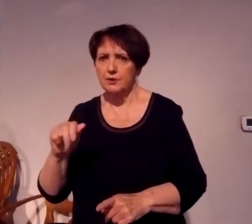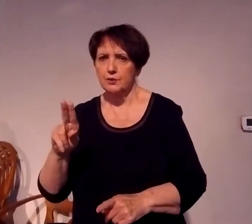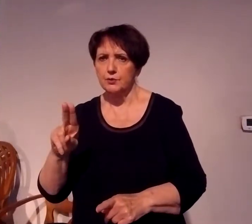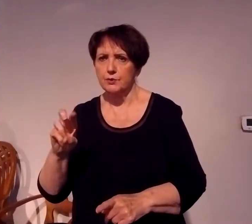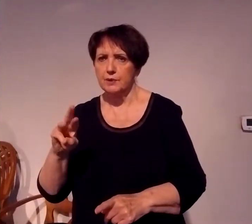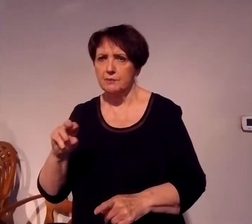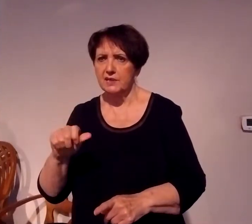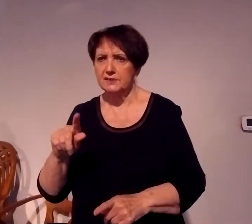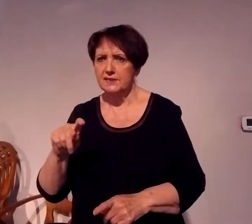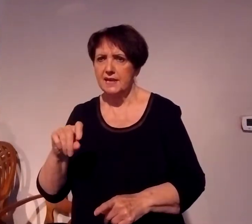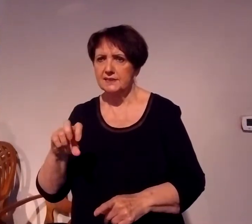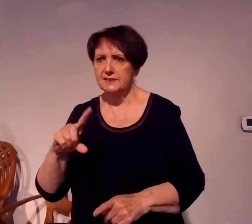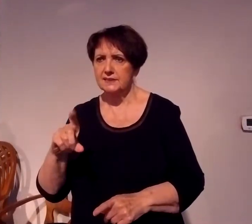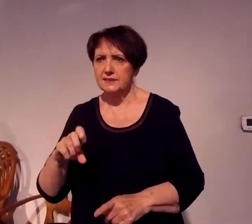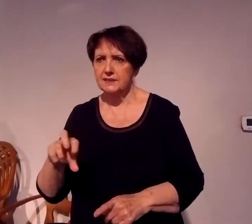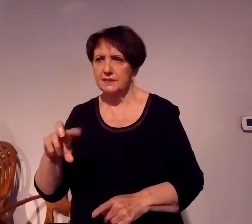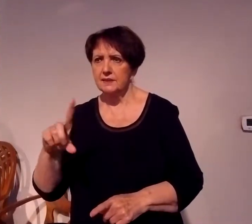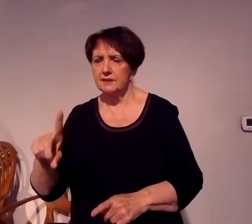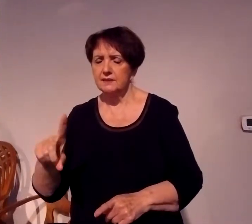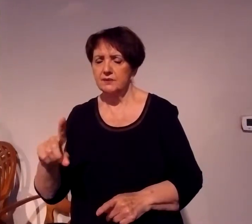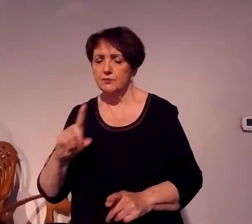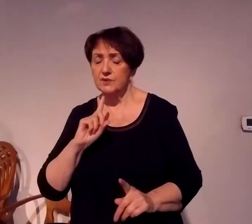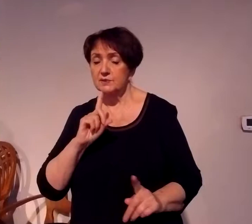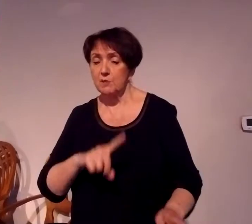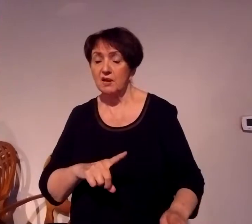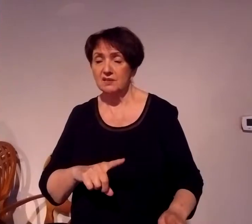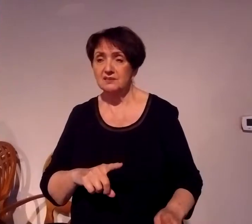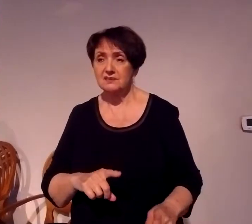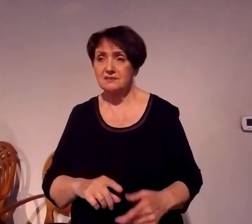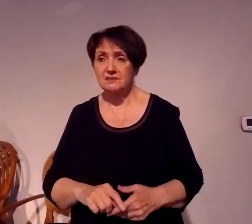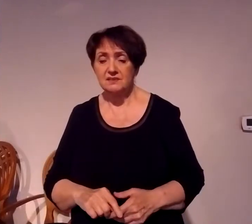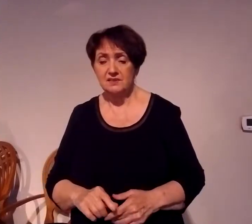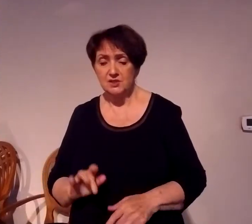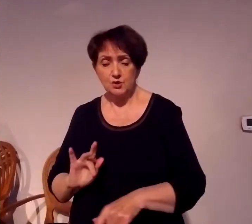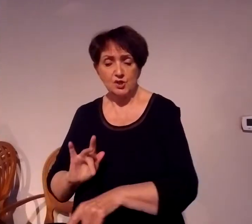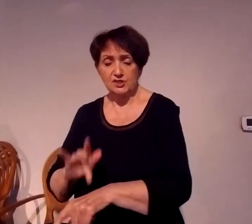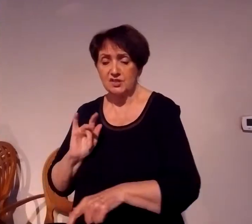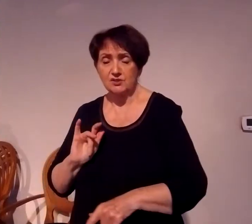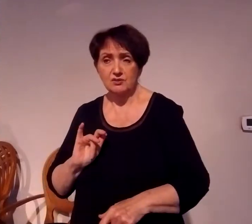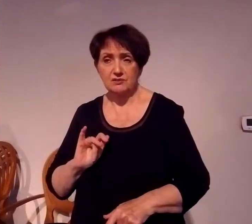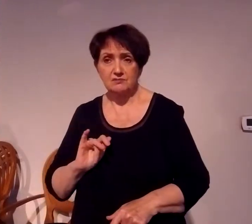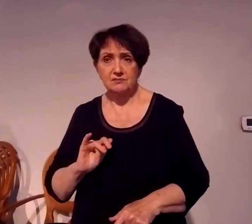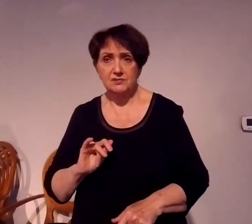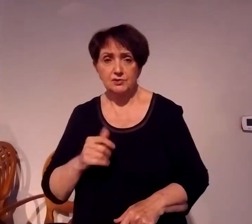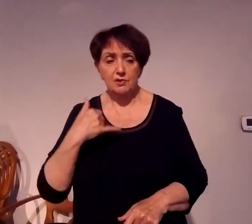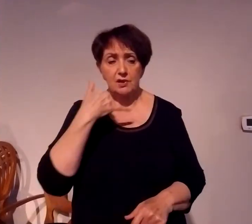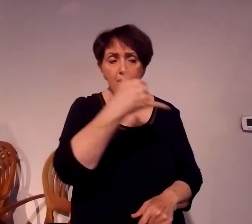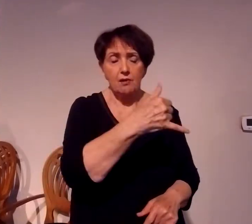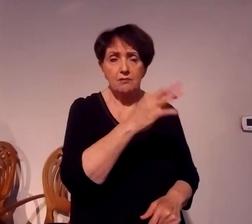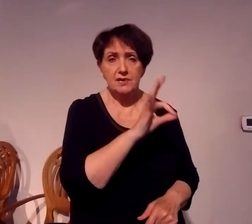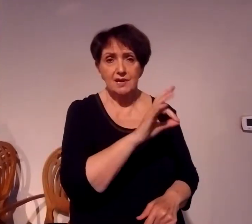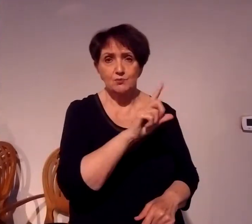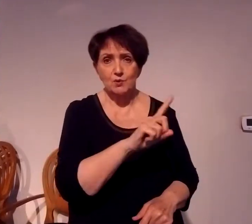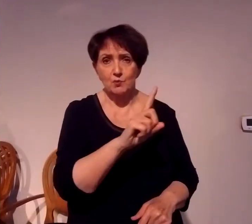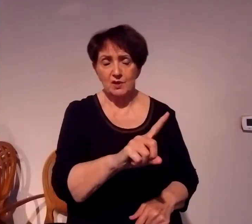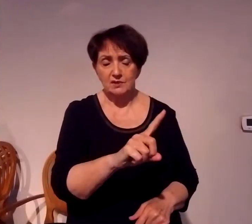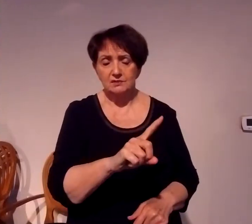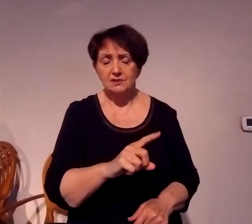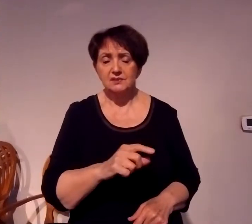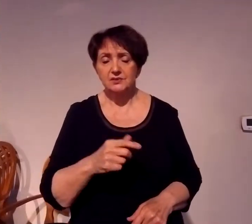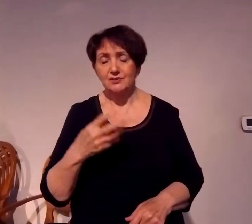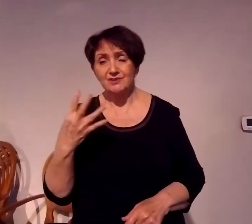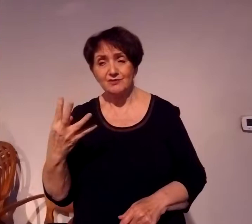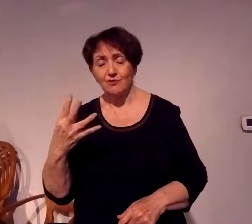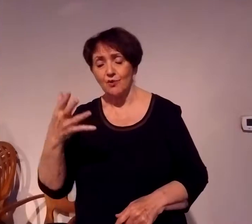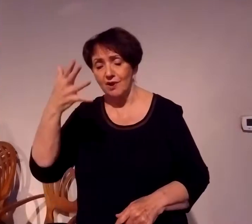anybody touch her. So they called 911. And here these 3 or 4 guys come in their uniforms.